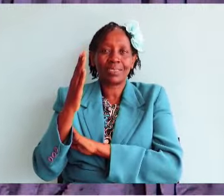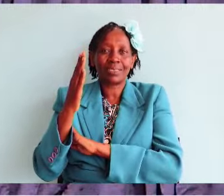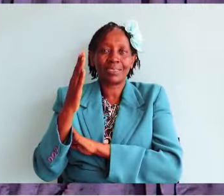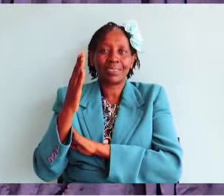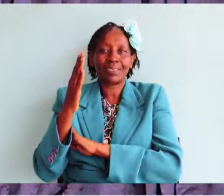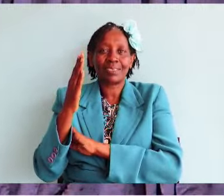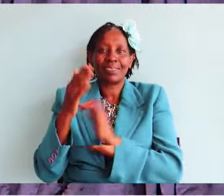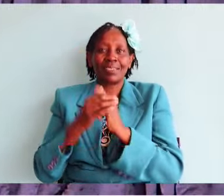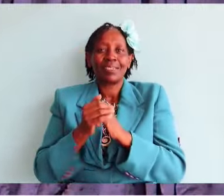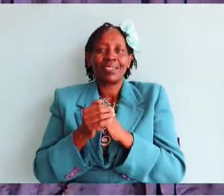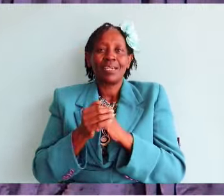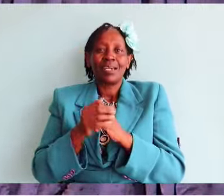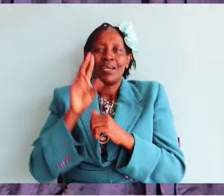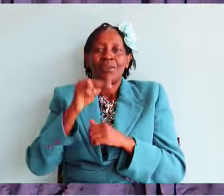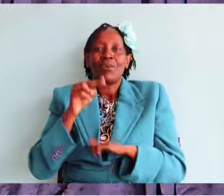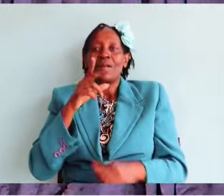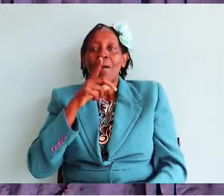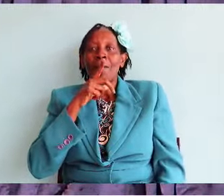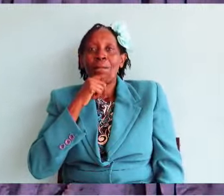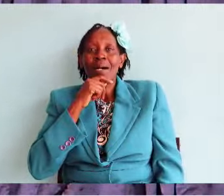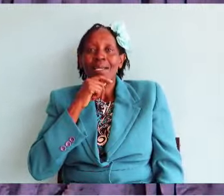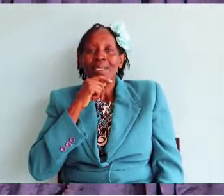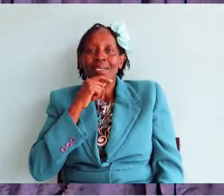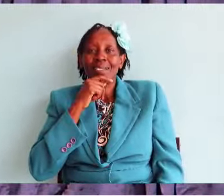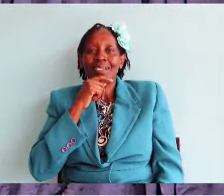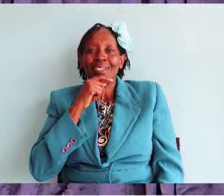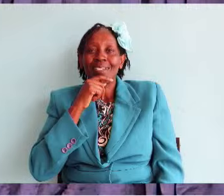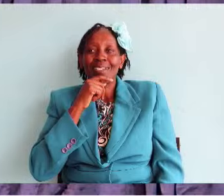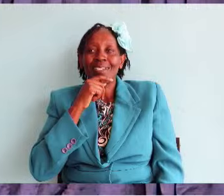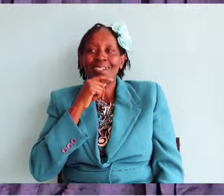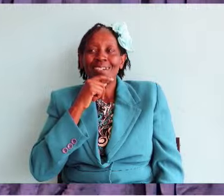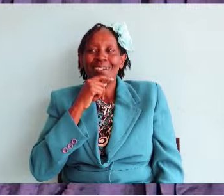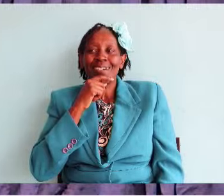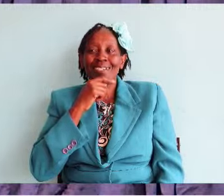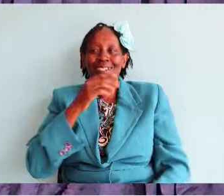man. God is like Kenya Power, eh?